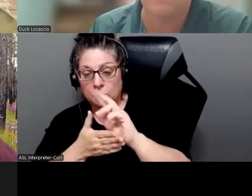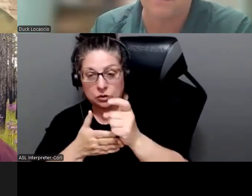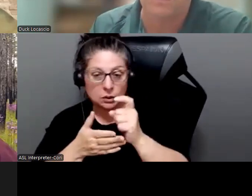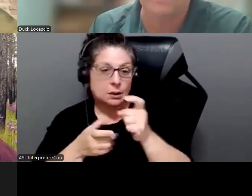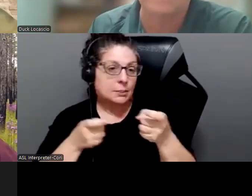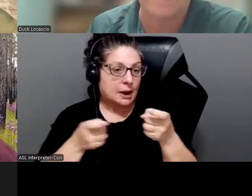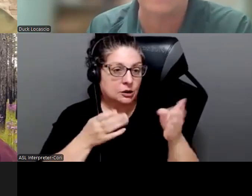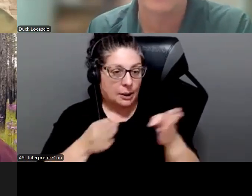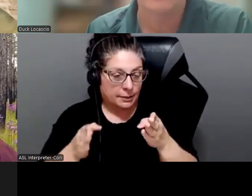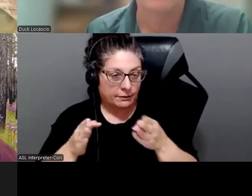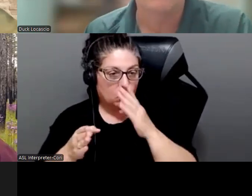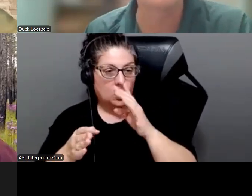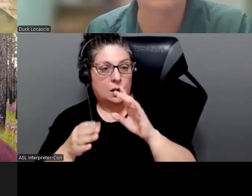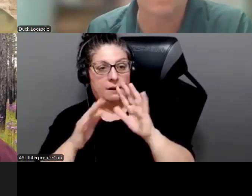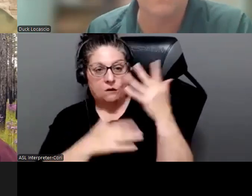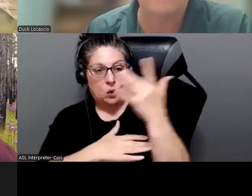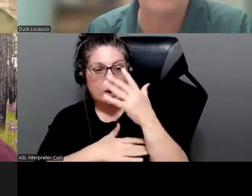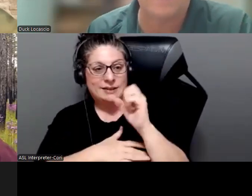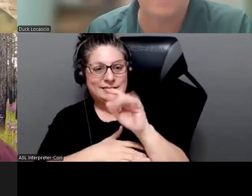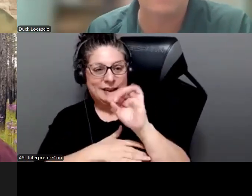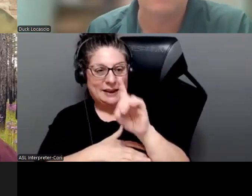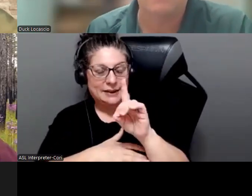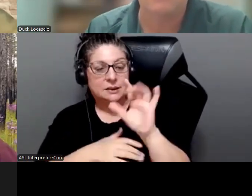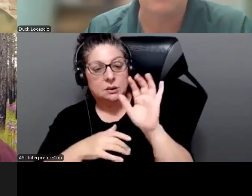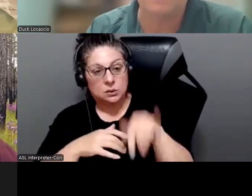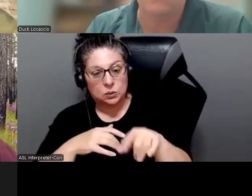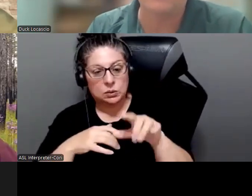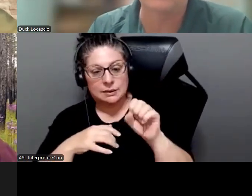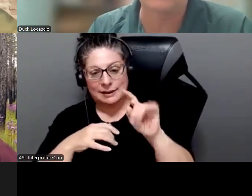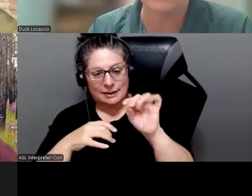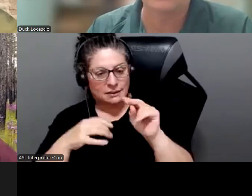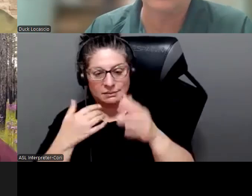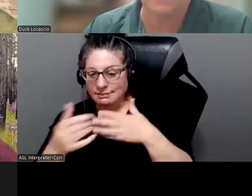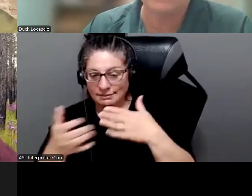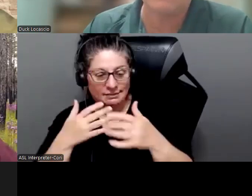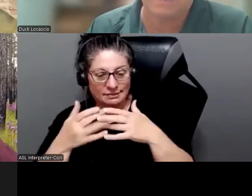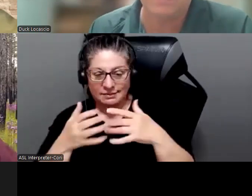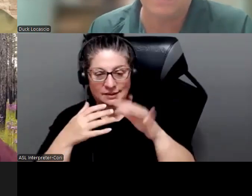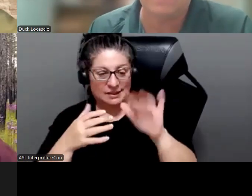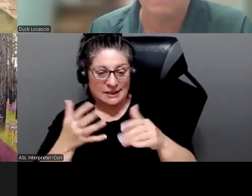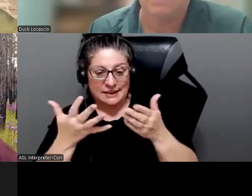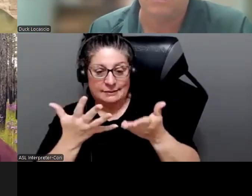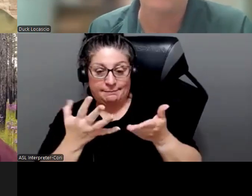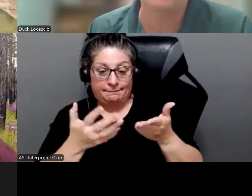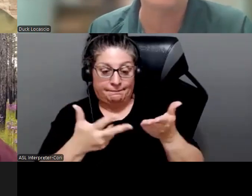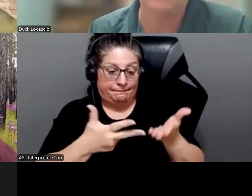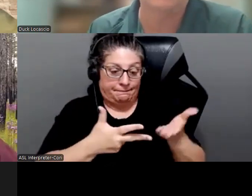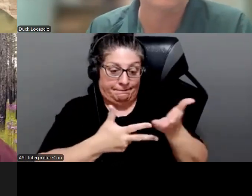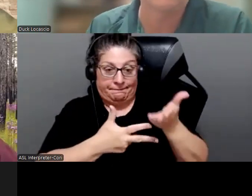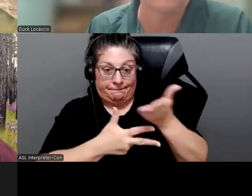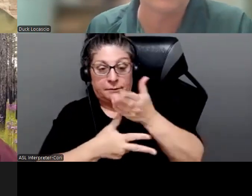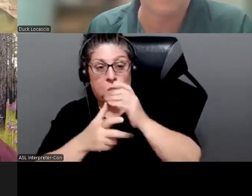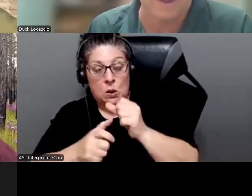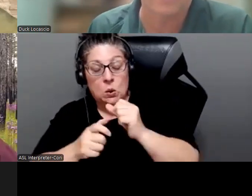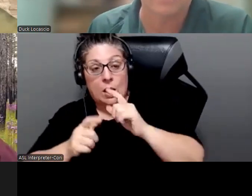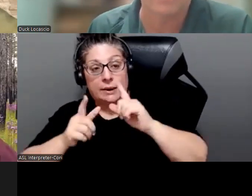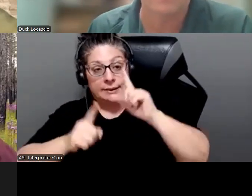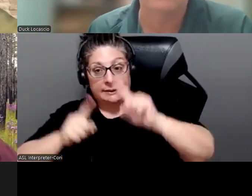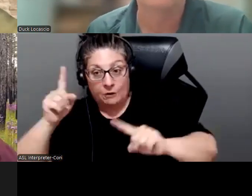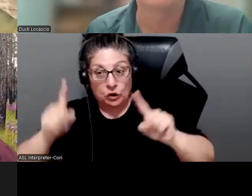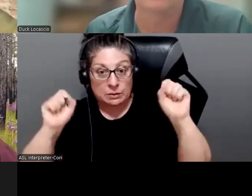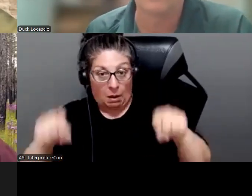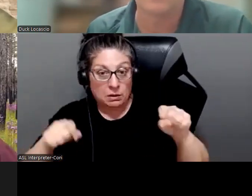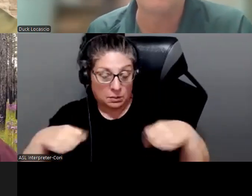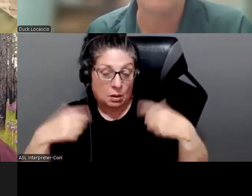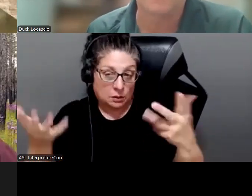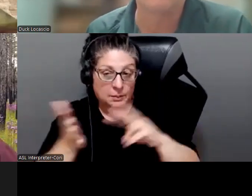for a forest stand, we just want that stand, no matter what successional stage it might be in, we want it to be as diverse as possible.